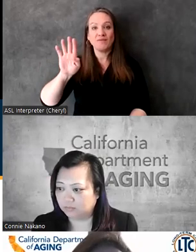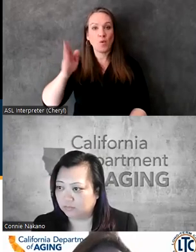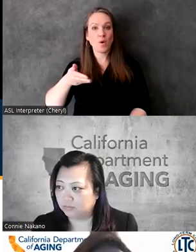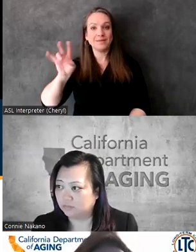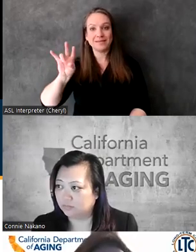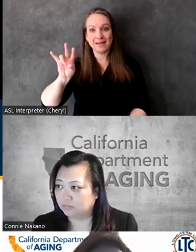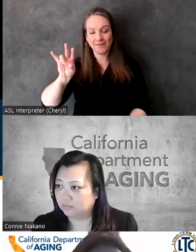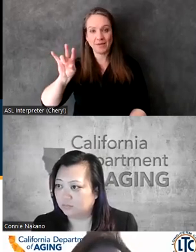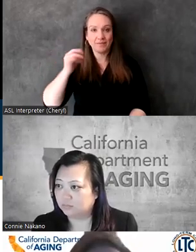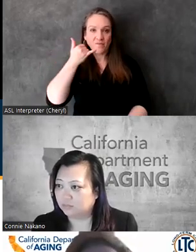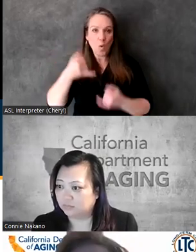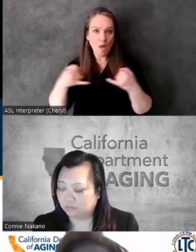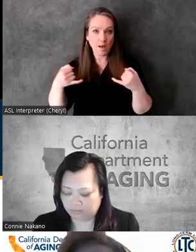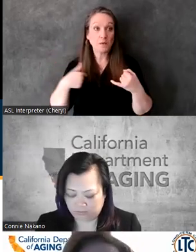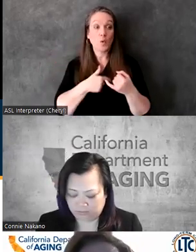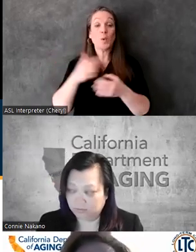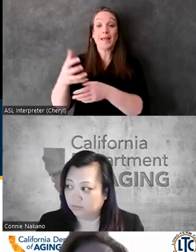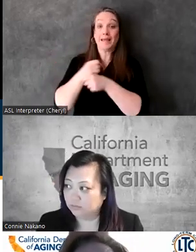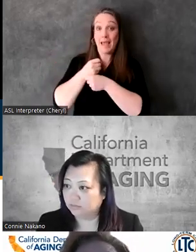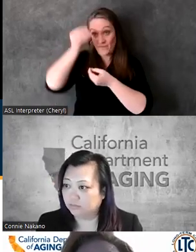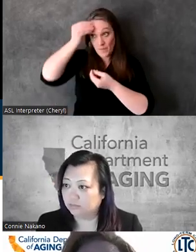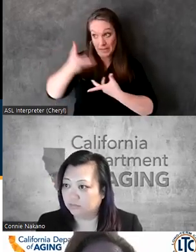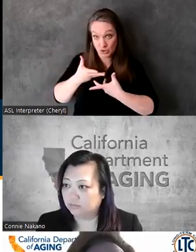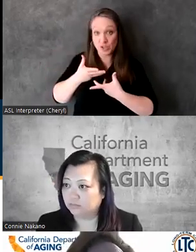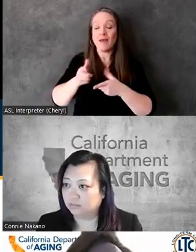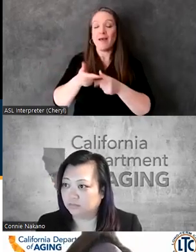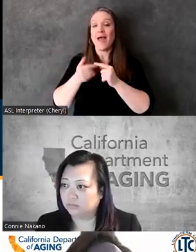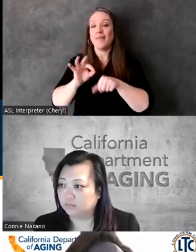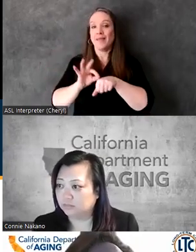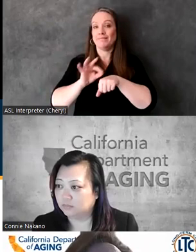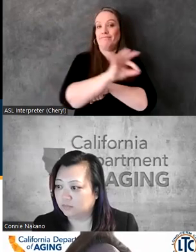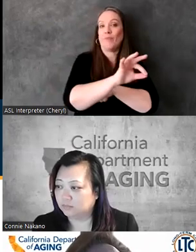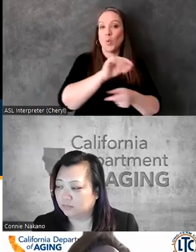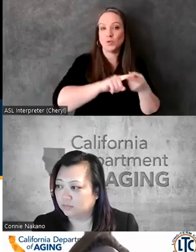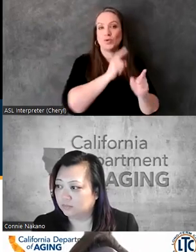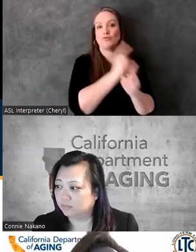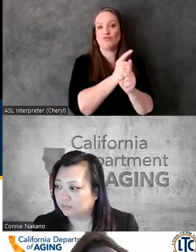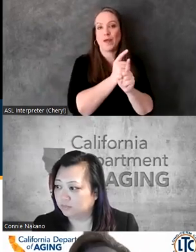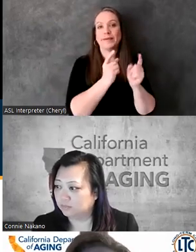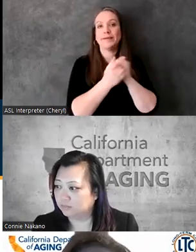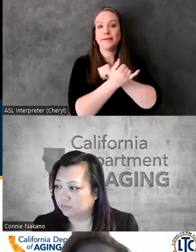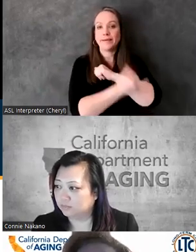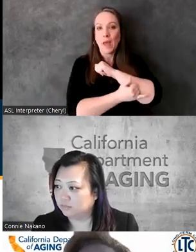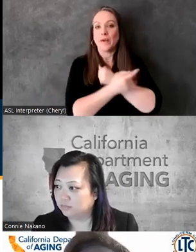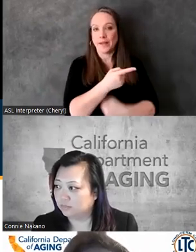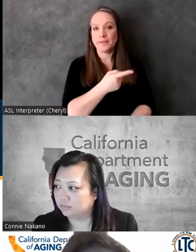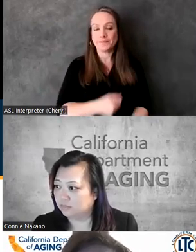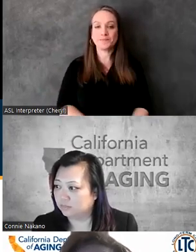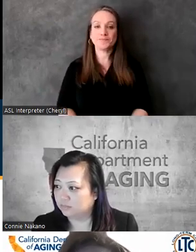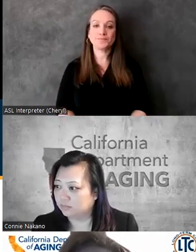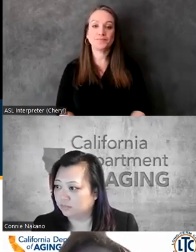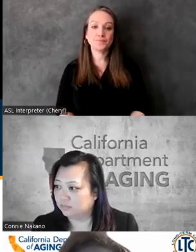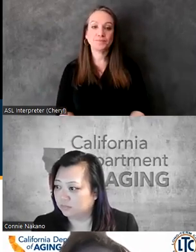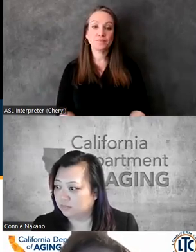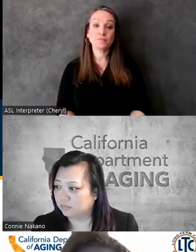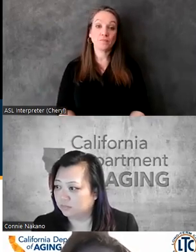the information, and then it's also routed to the right county. And then if we do have specific